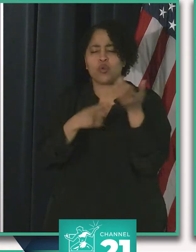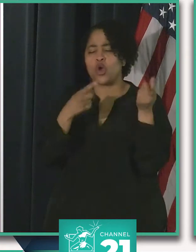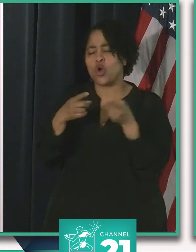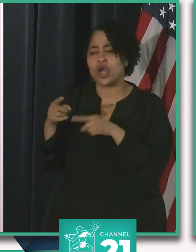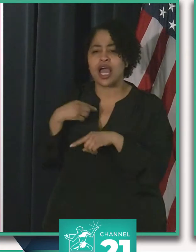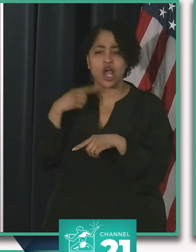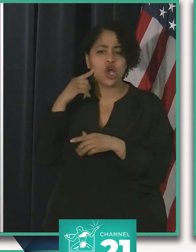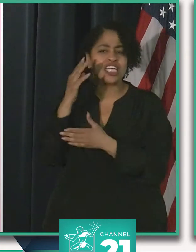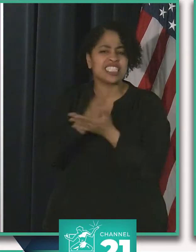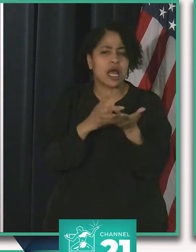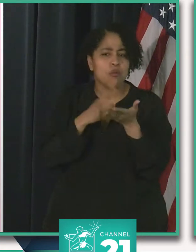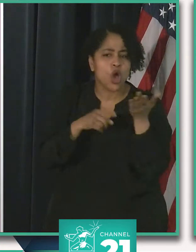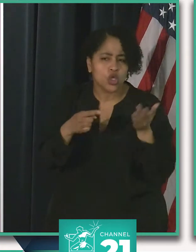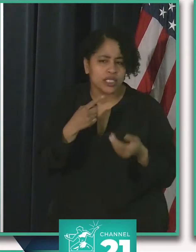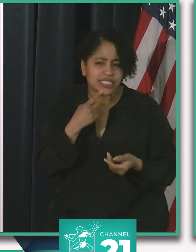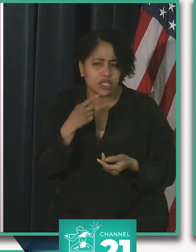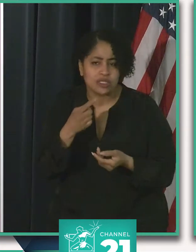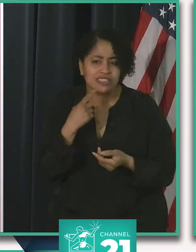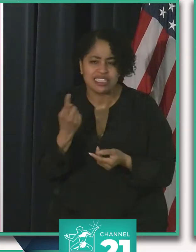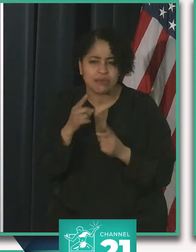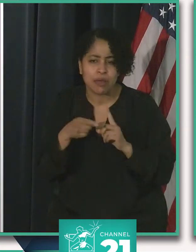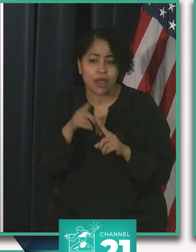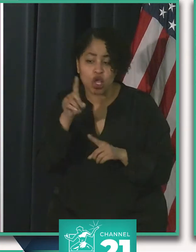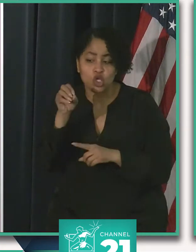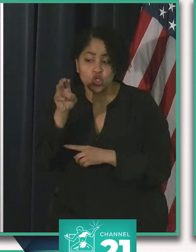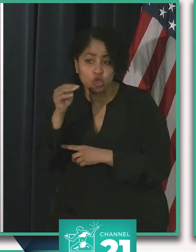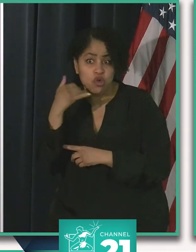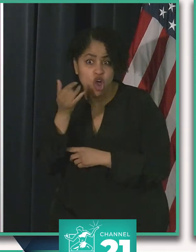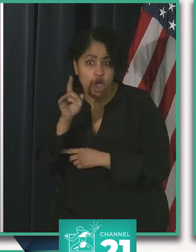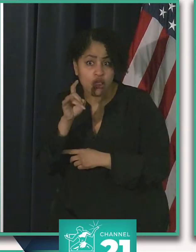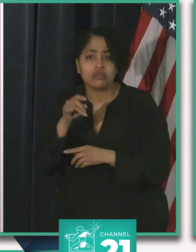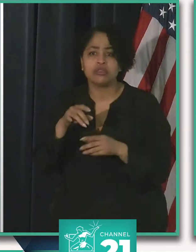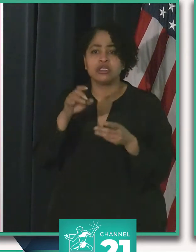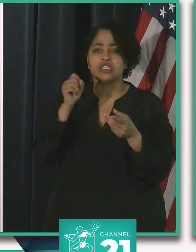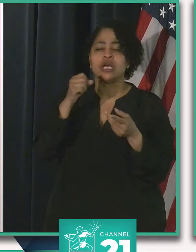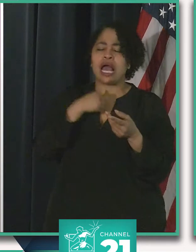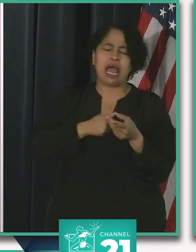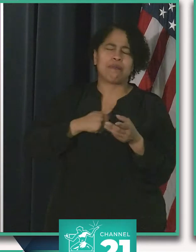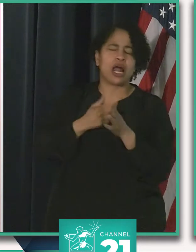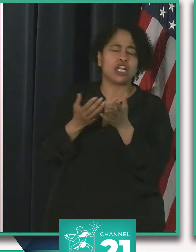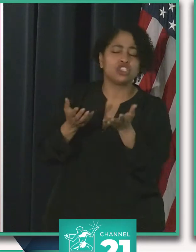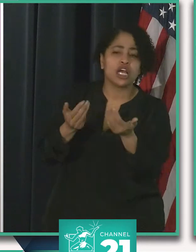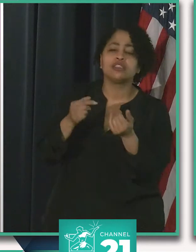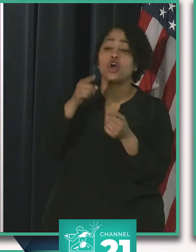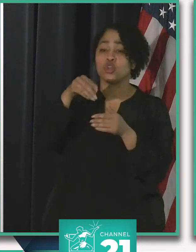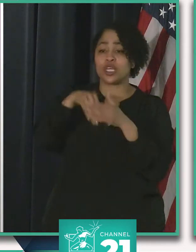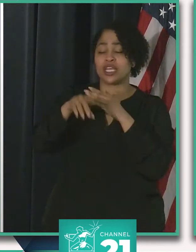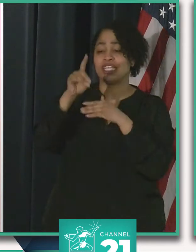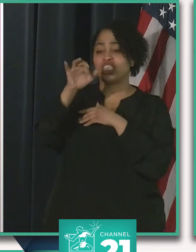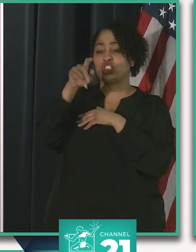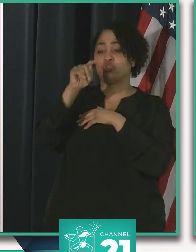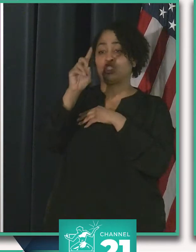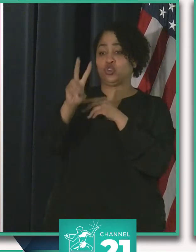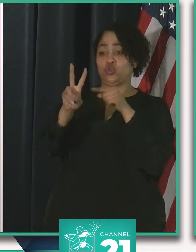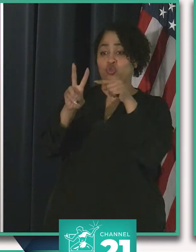on. I heard some of what you said. You said something about a Zoom call. So you're. I apologize. You're in District 2,